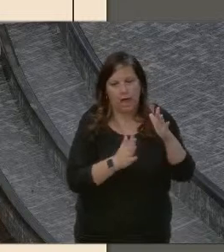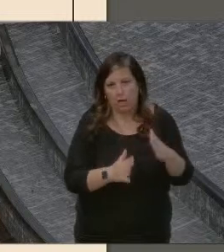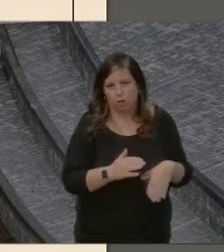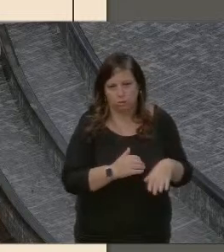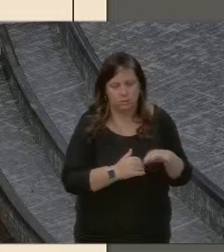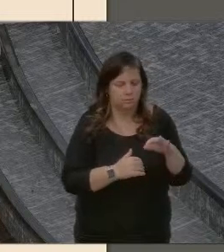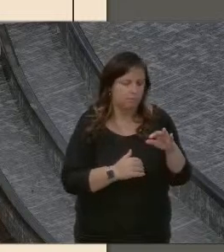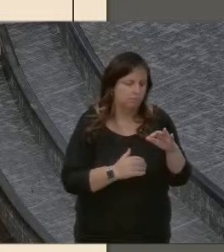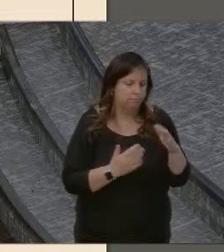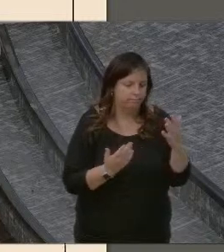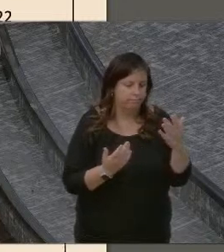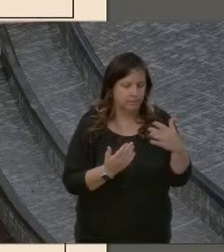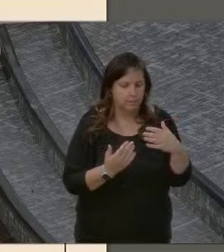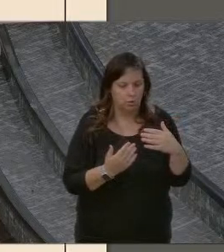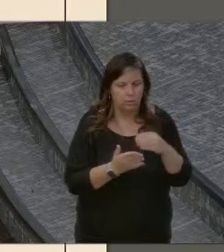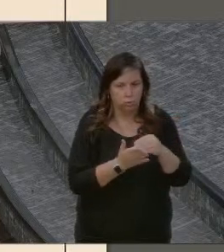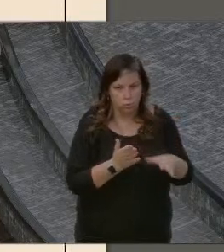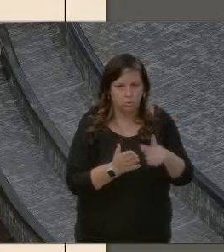over time.